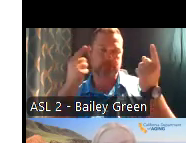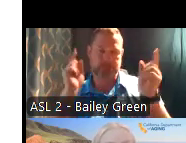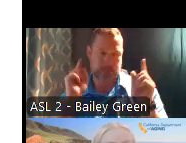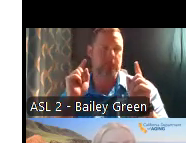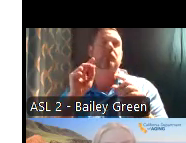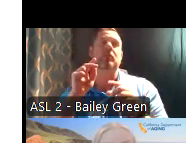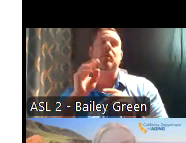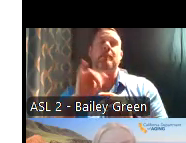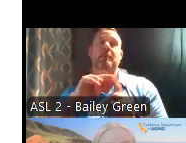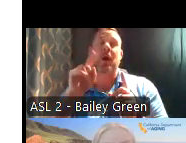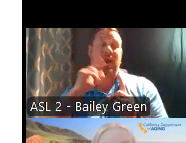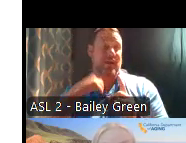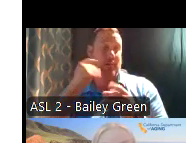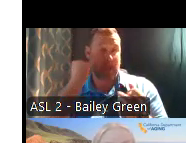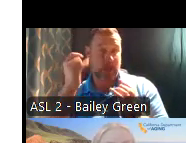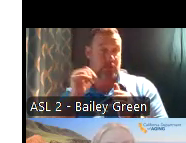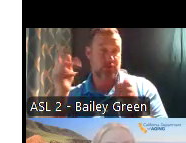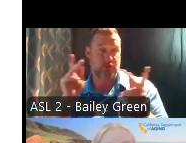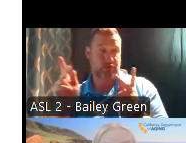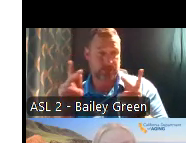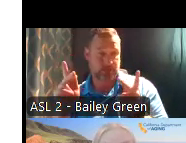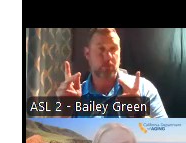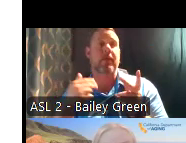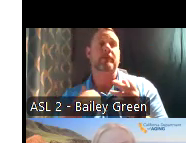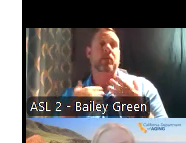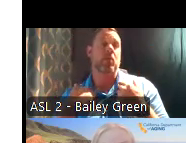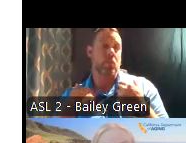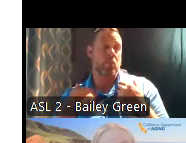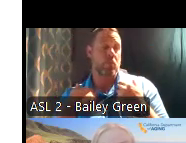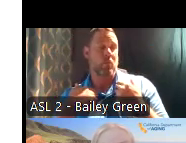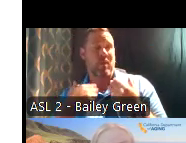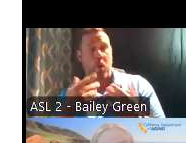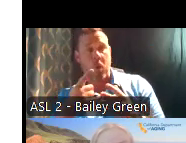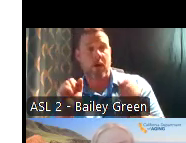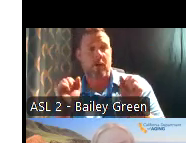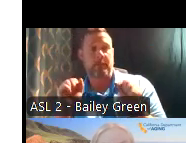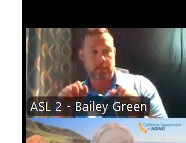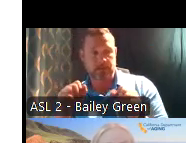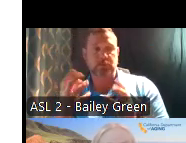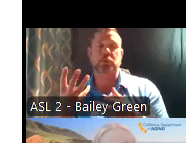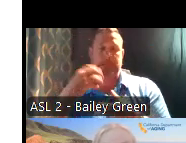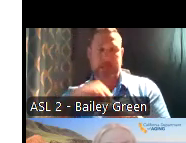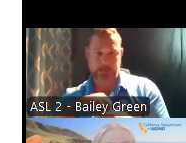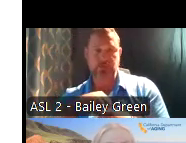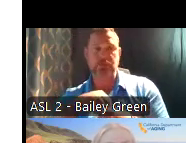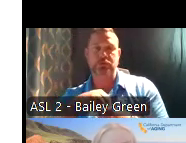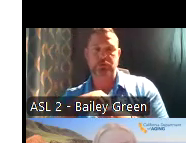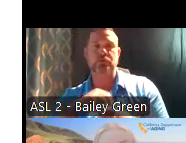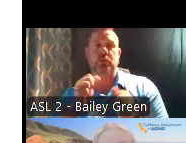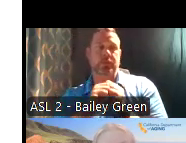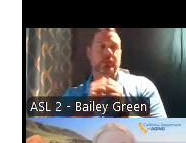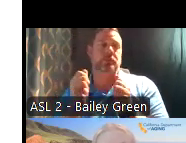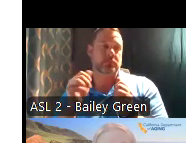can't imagine other people having the will or the ability to engage with